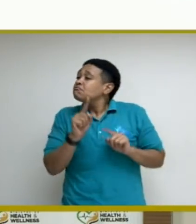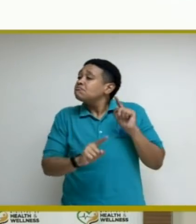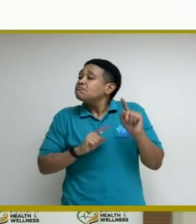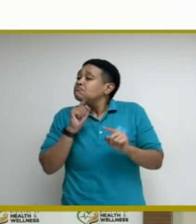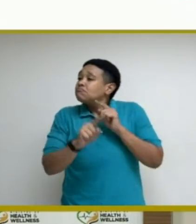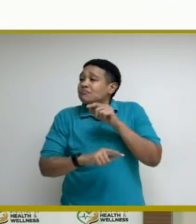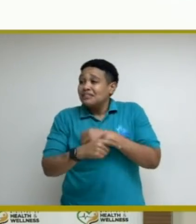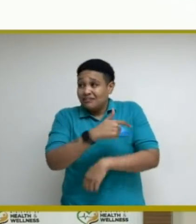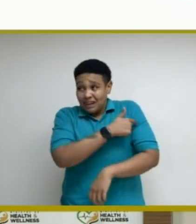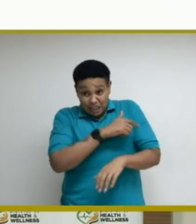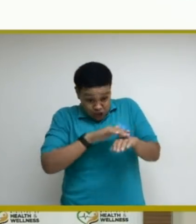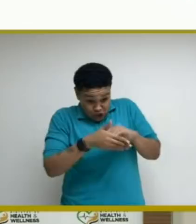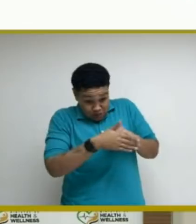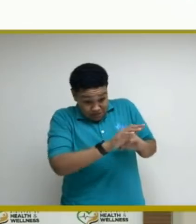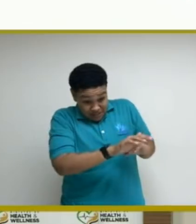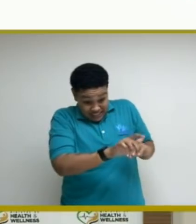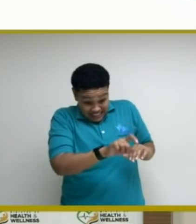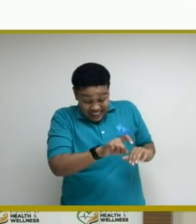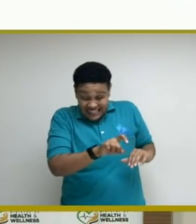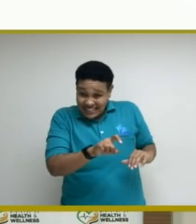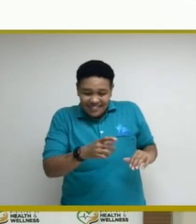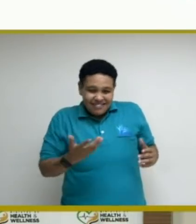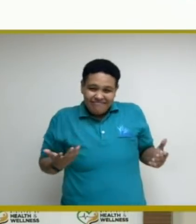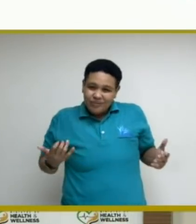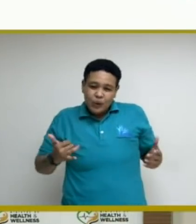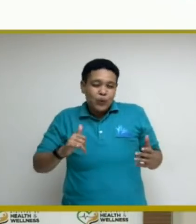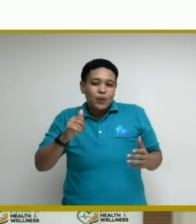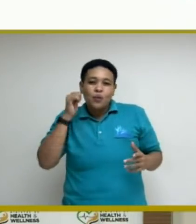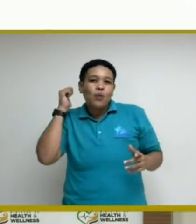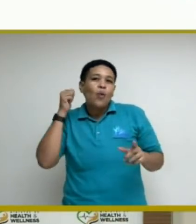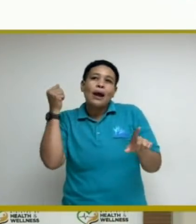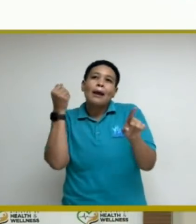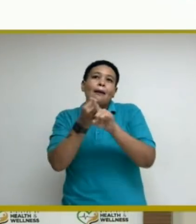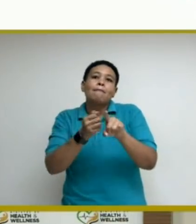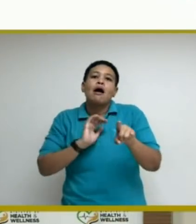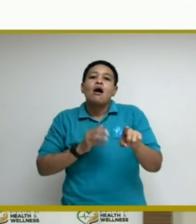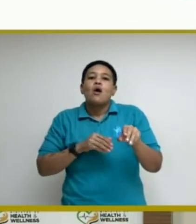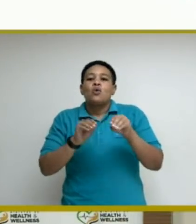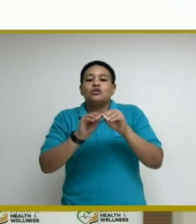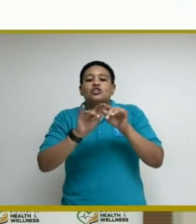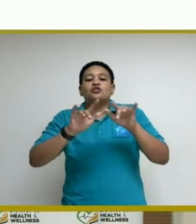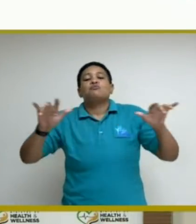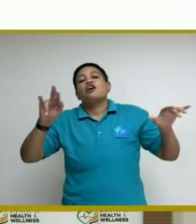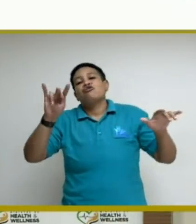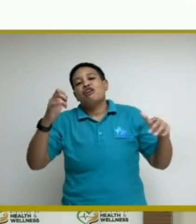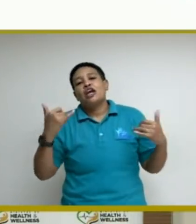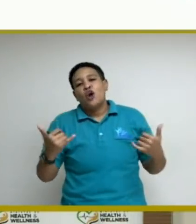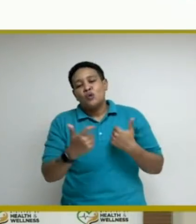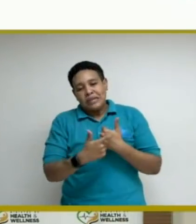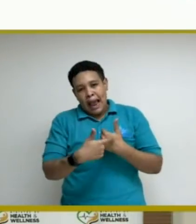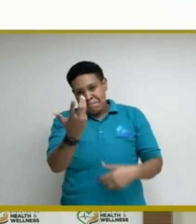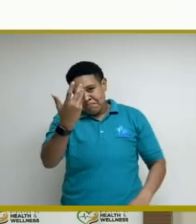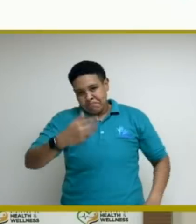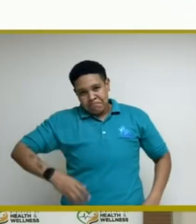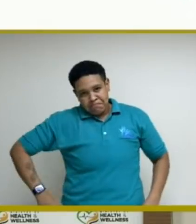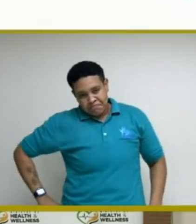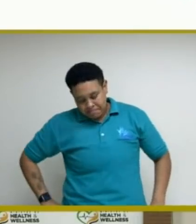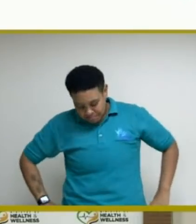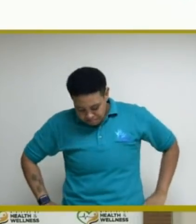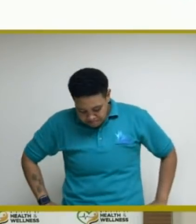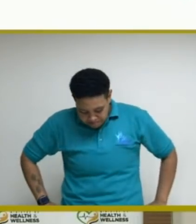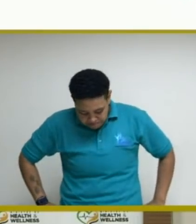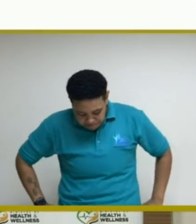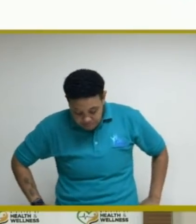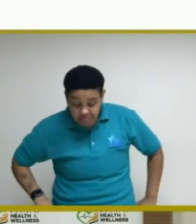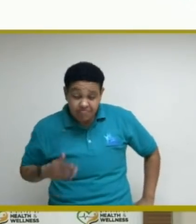we are at will not be affecting our transmission level at this time. And